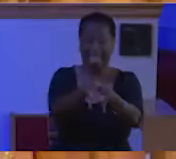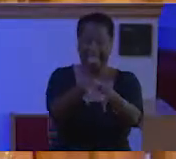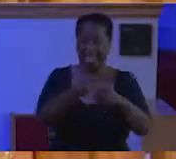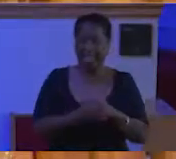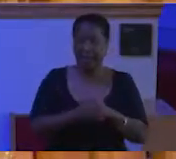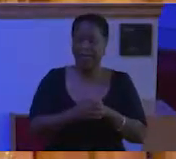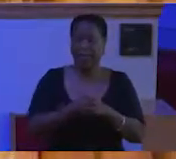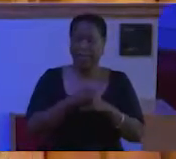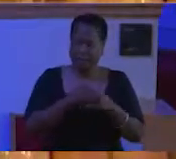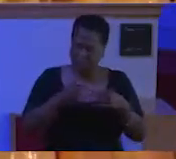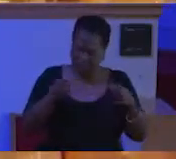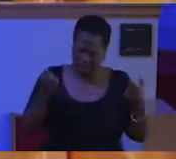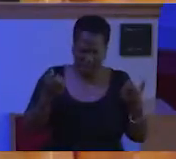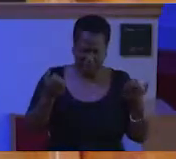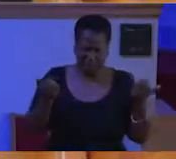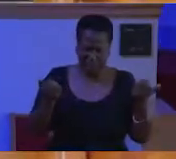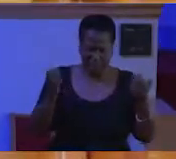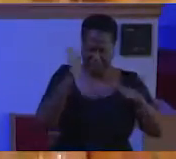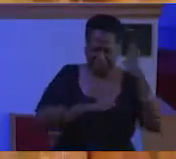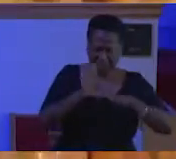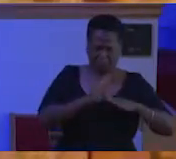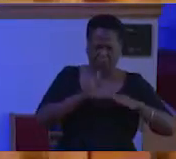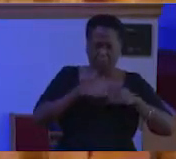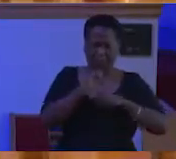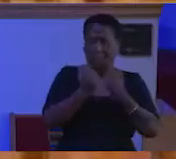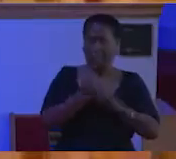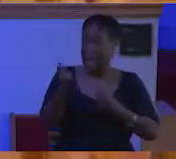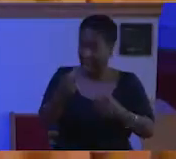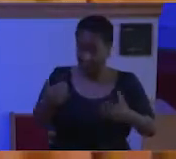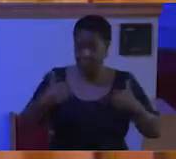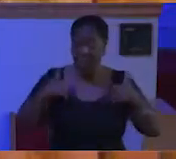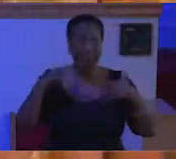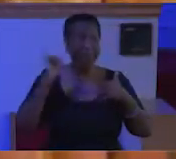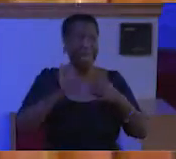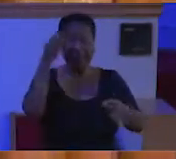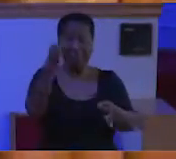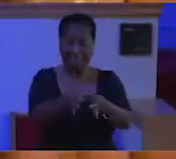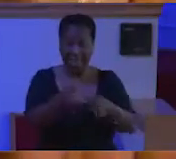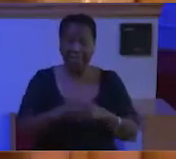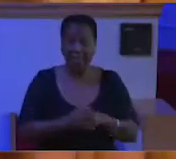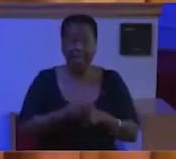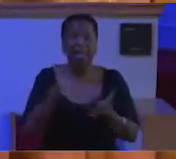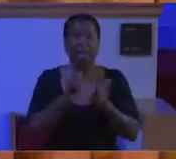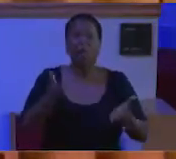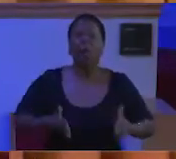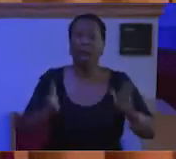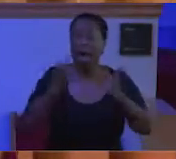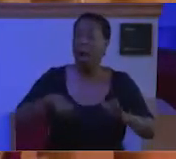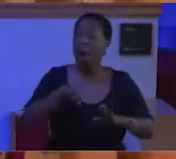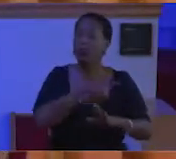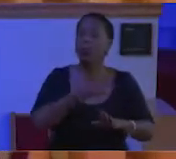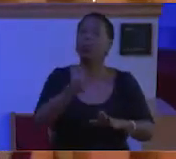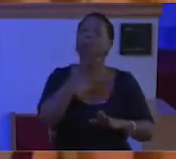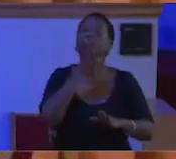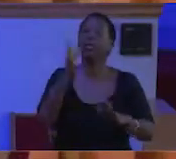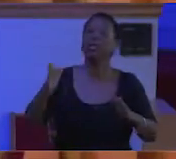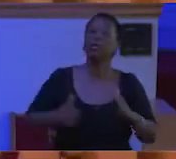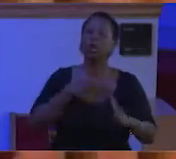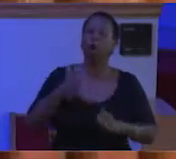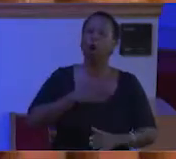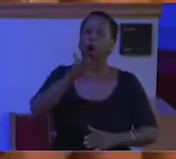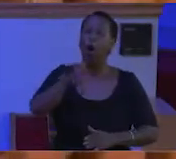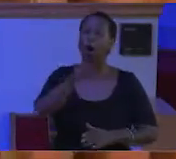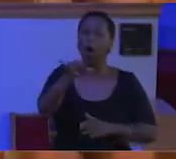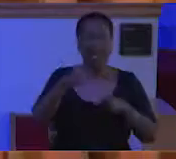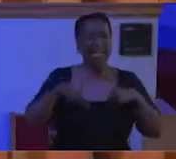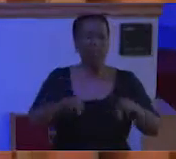in the midnight season? Have you gotten that thing that will allow you to speak joy in